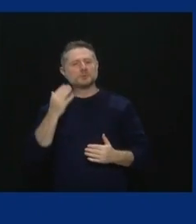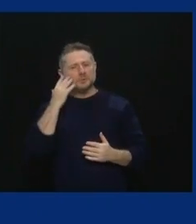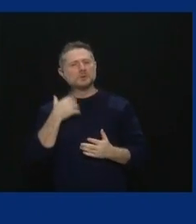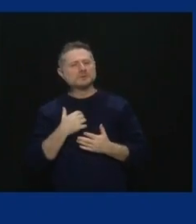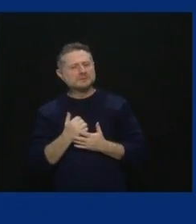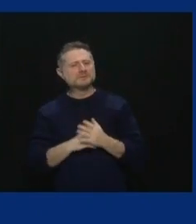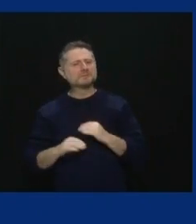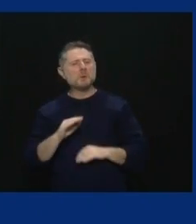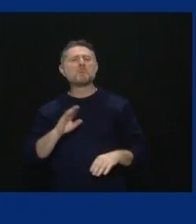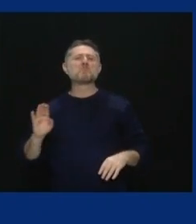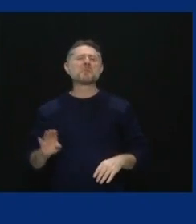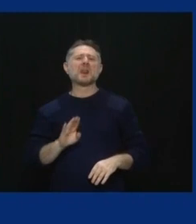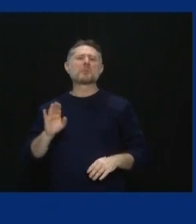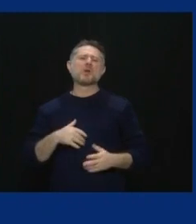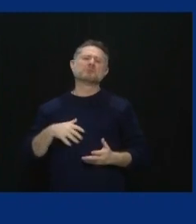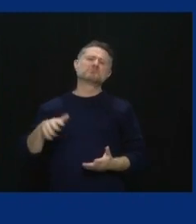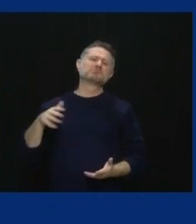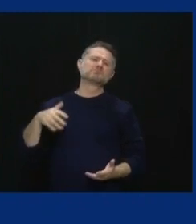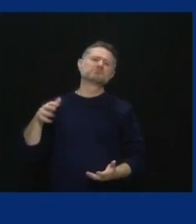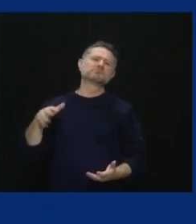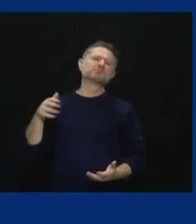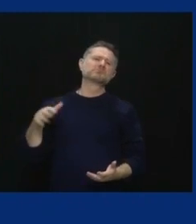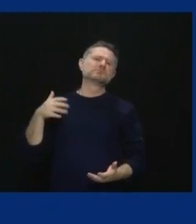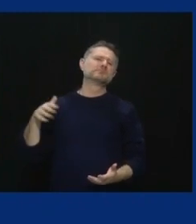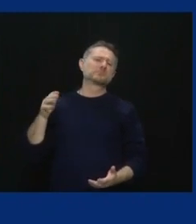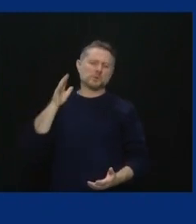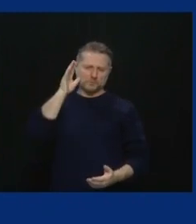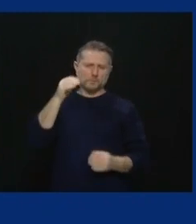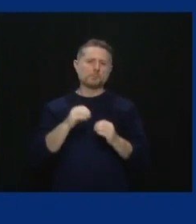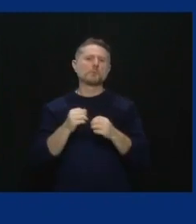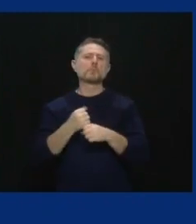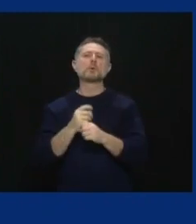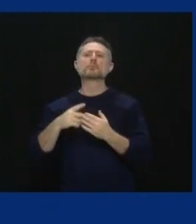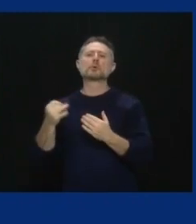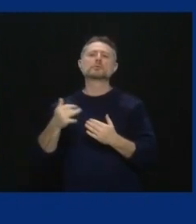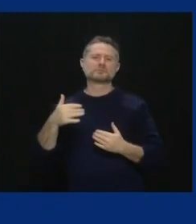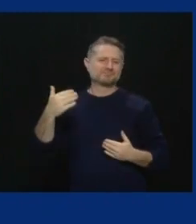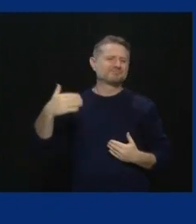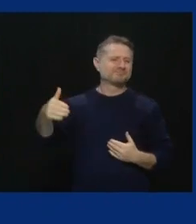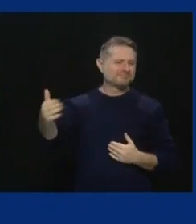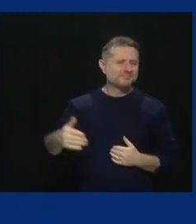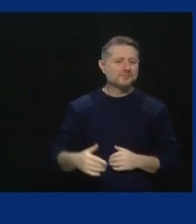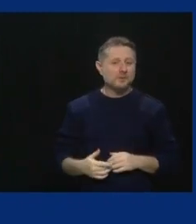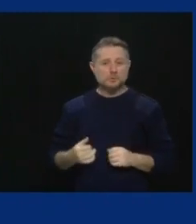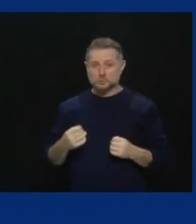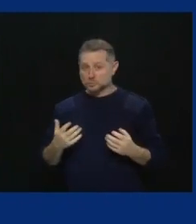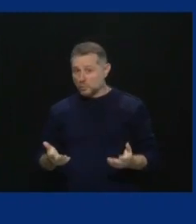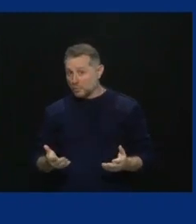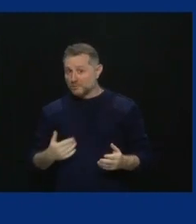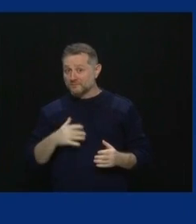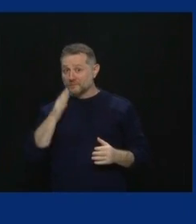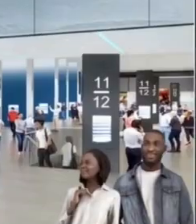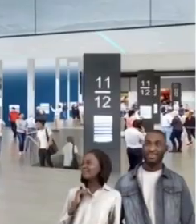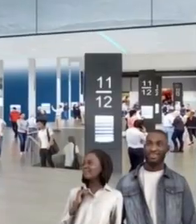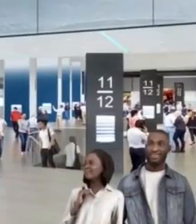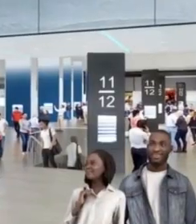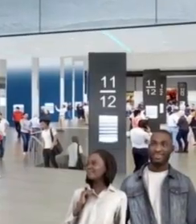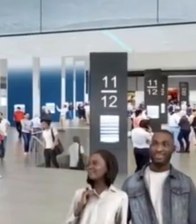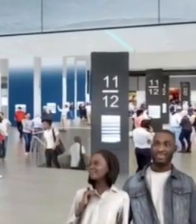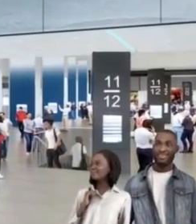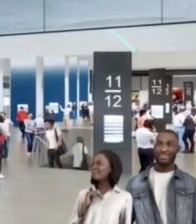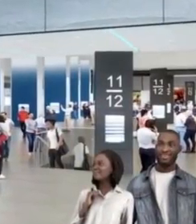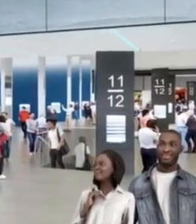to fund our future projects as well. So this will fund the reconstruction, a future expansion, as well as the public realm around it.